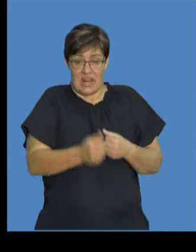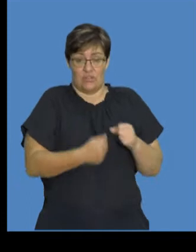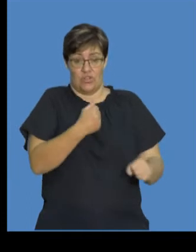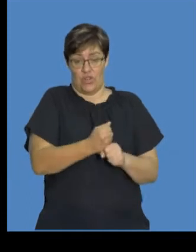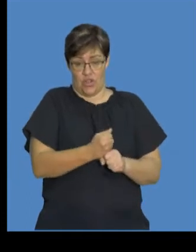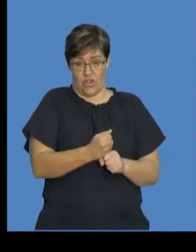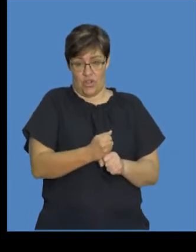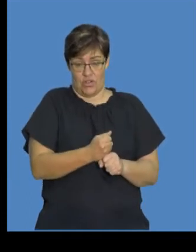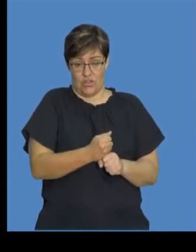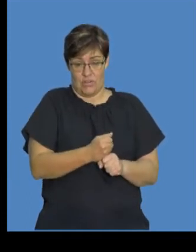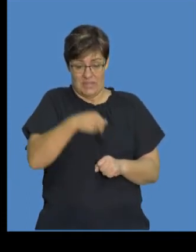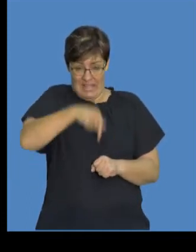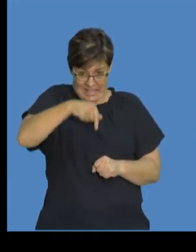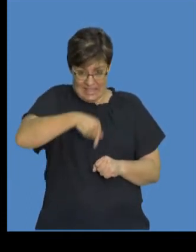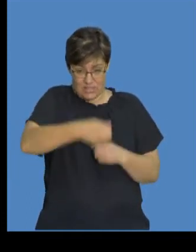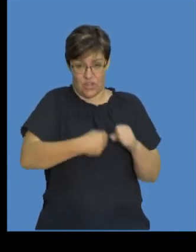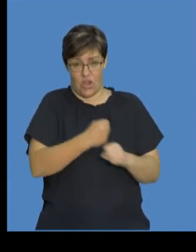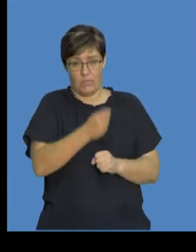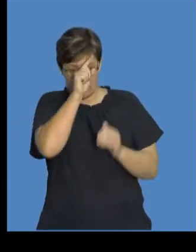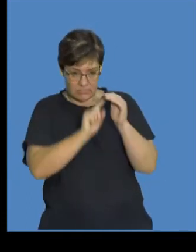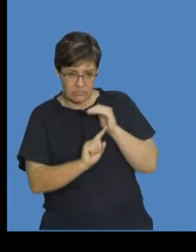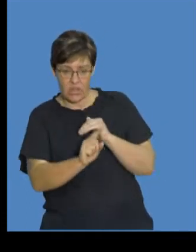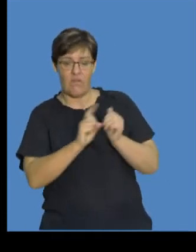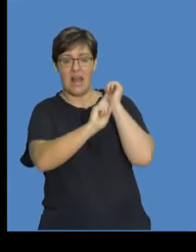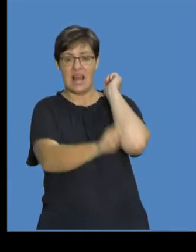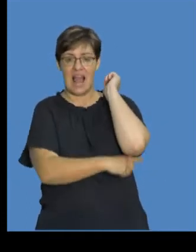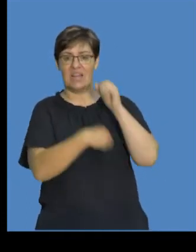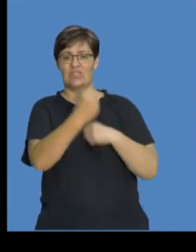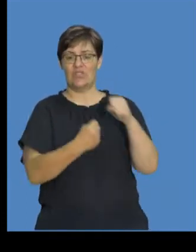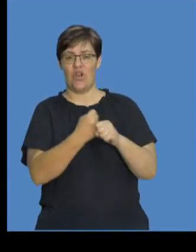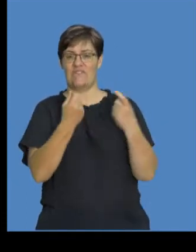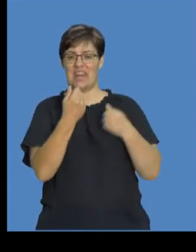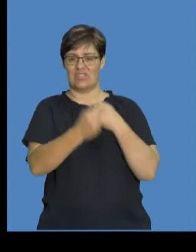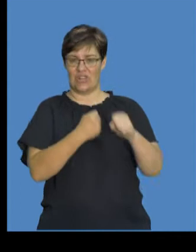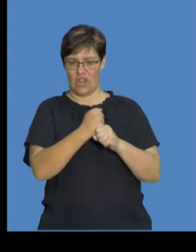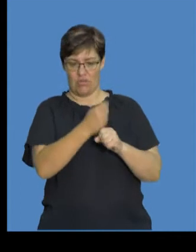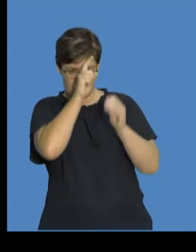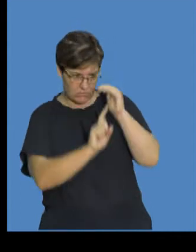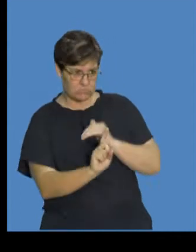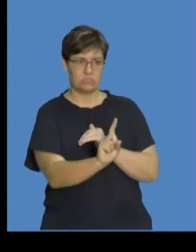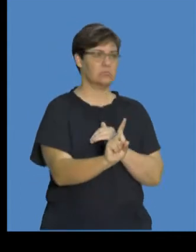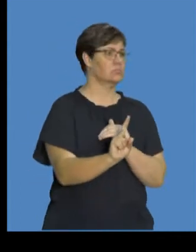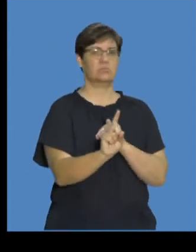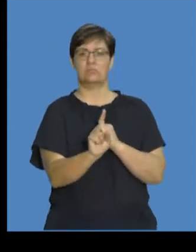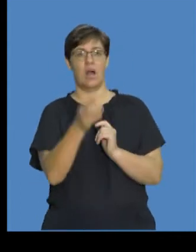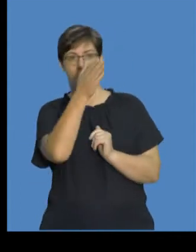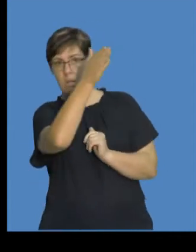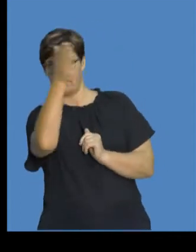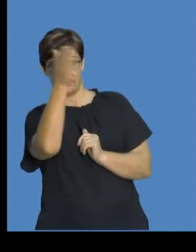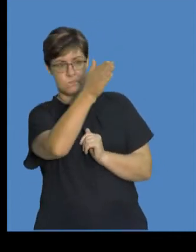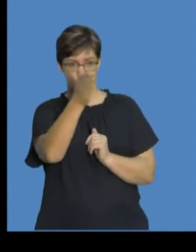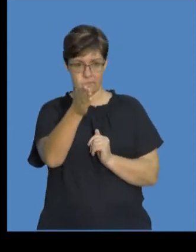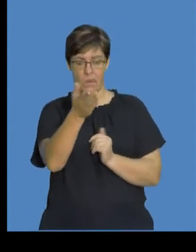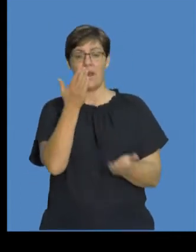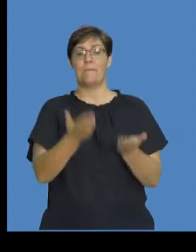current financial year, that means this year's goods, when you walked in on the last day of the financial year into your showroom, you found